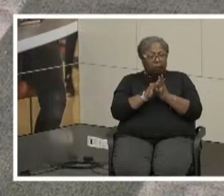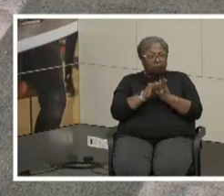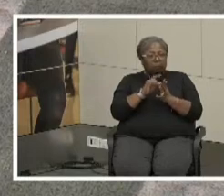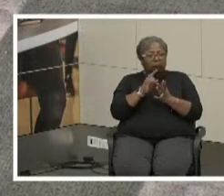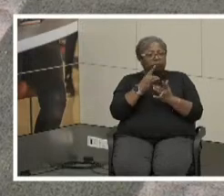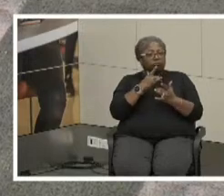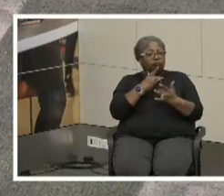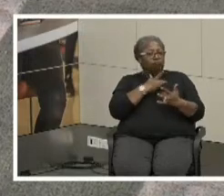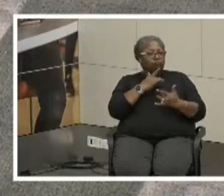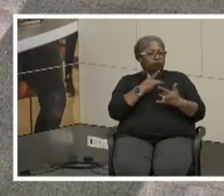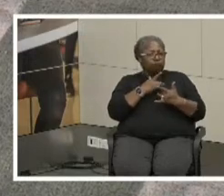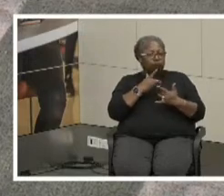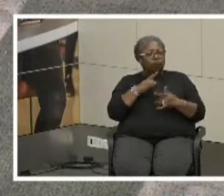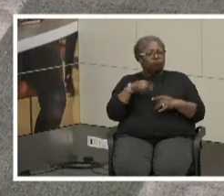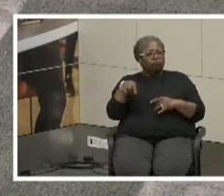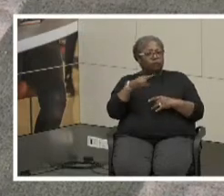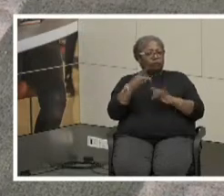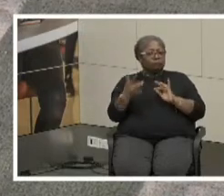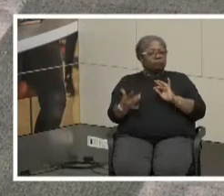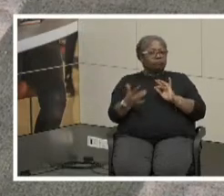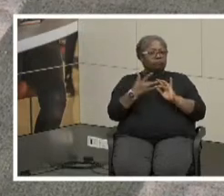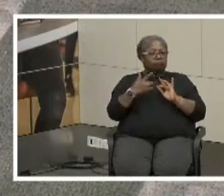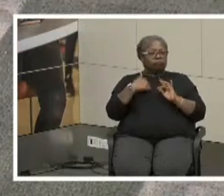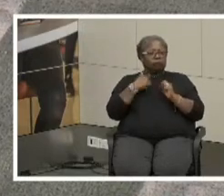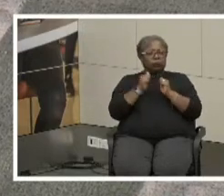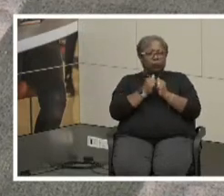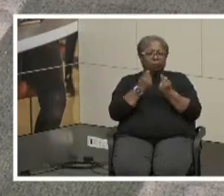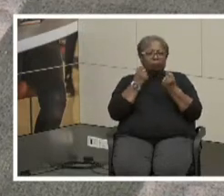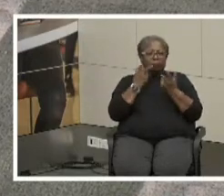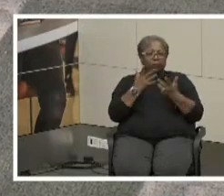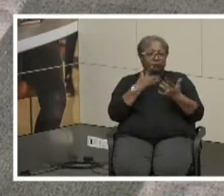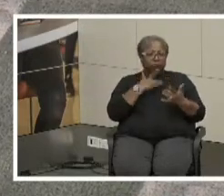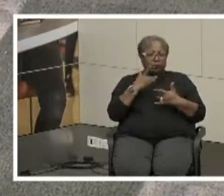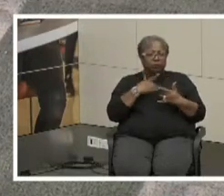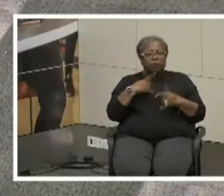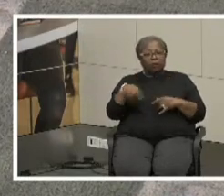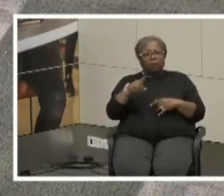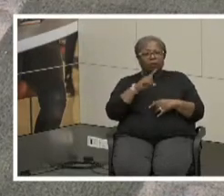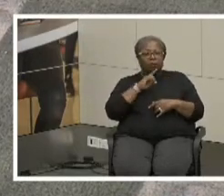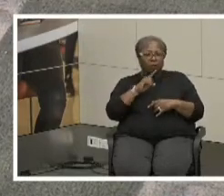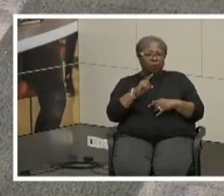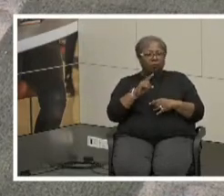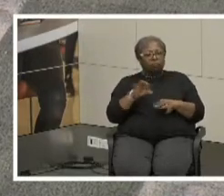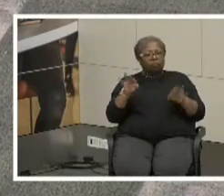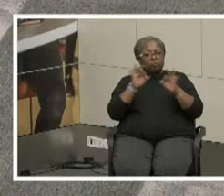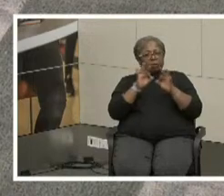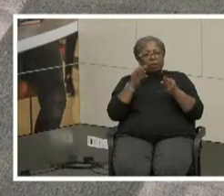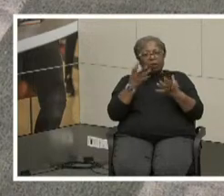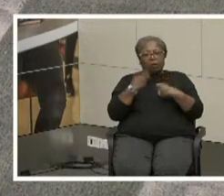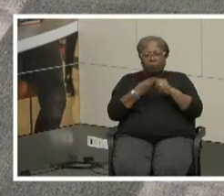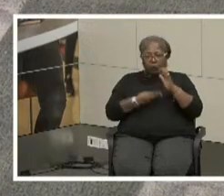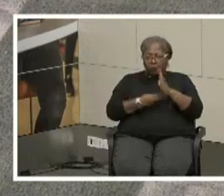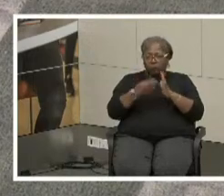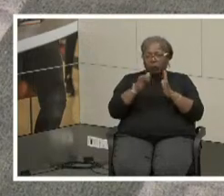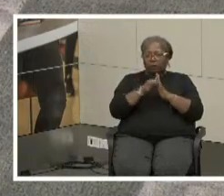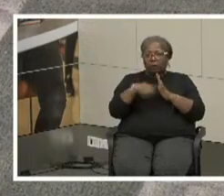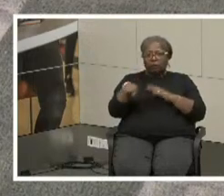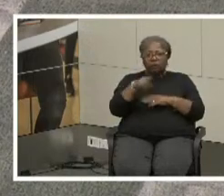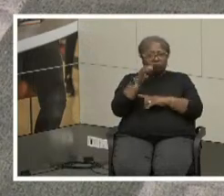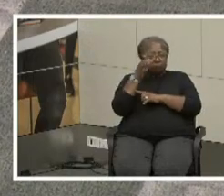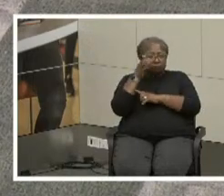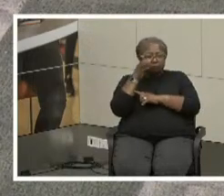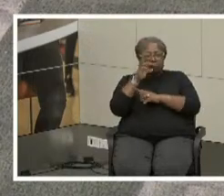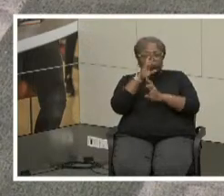concerning the constituents have reached out to me with a number of concerns they are legitimate I want to ensure that they are listened to